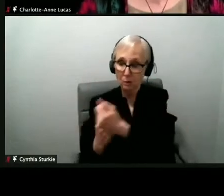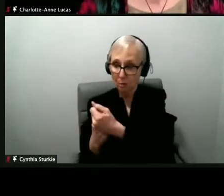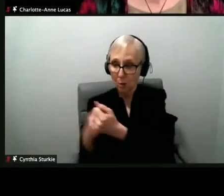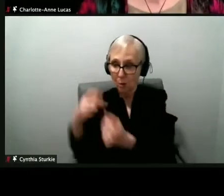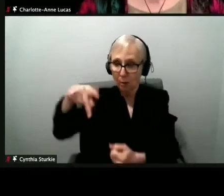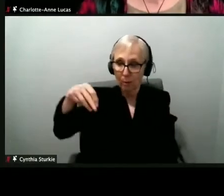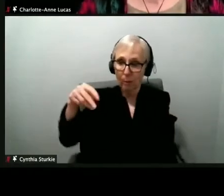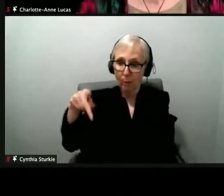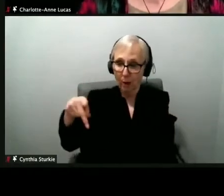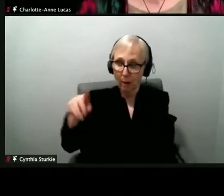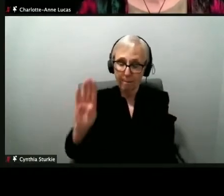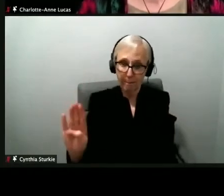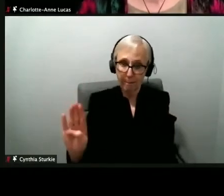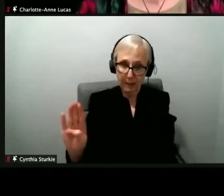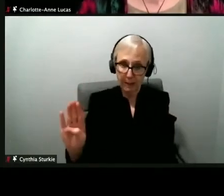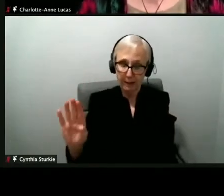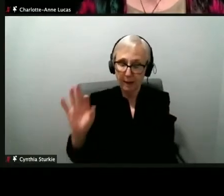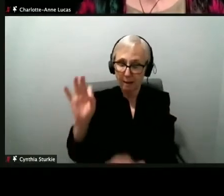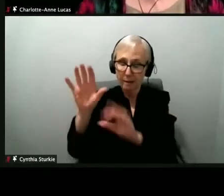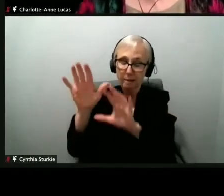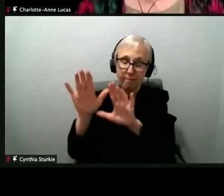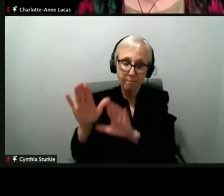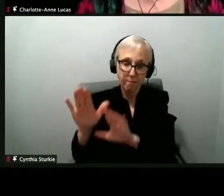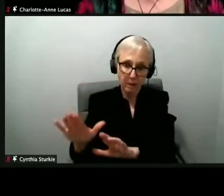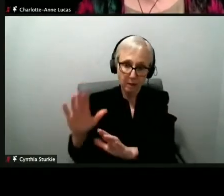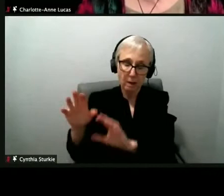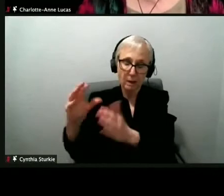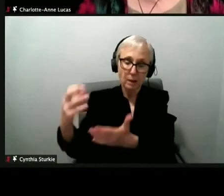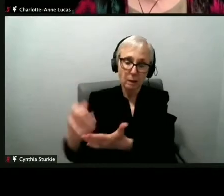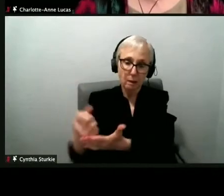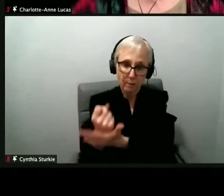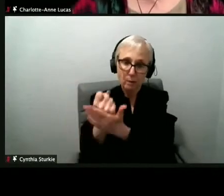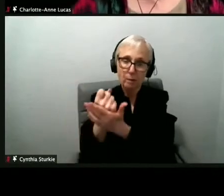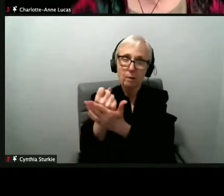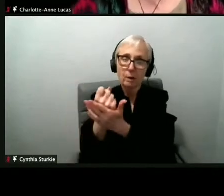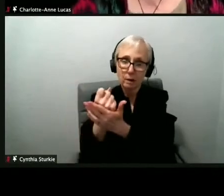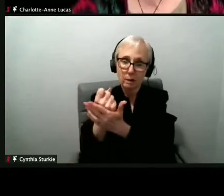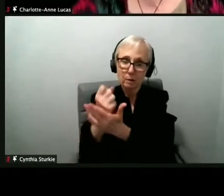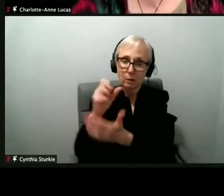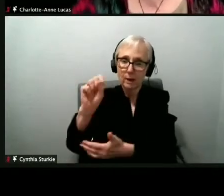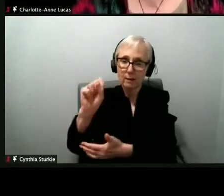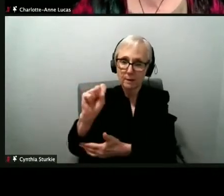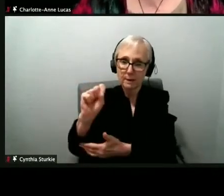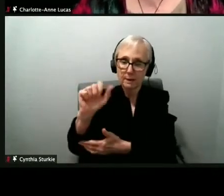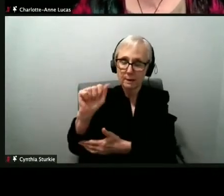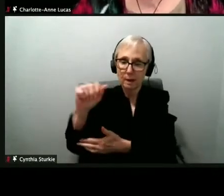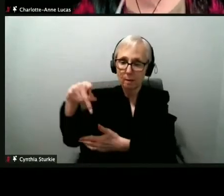I think we have an incredible opportunity to have SAPOA to